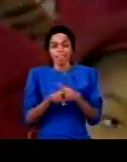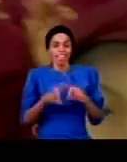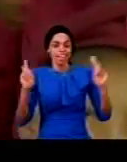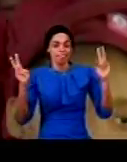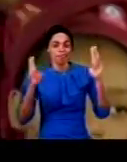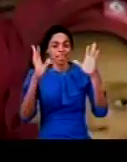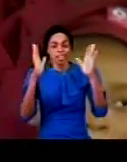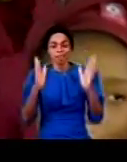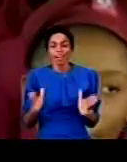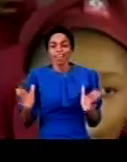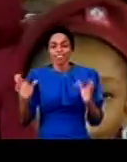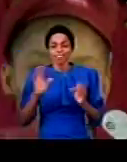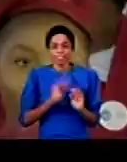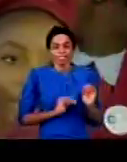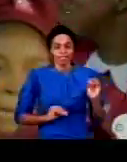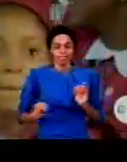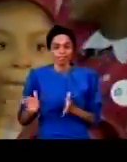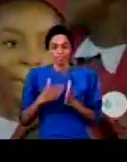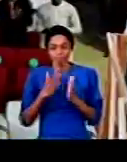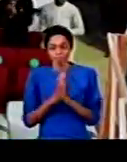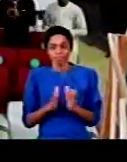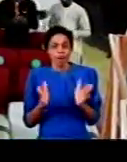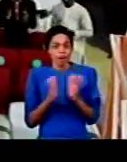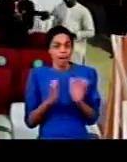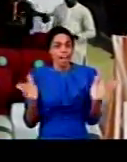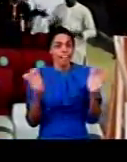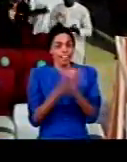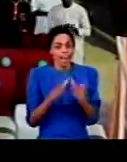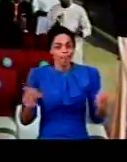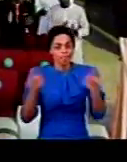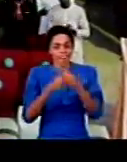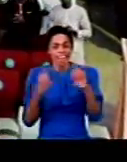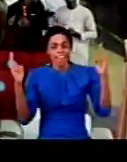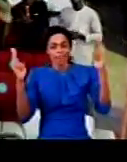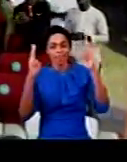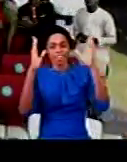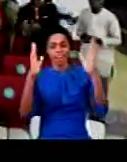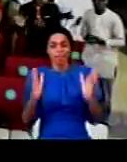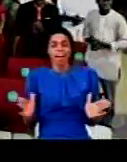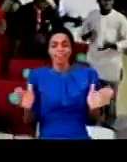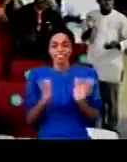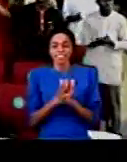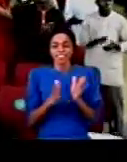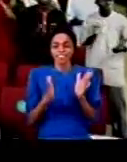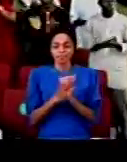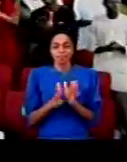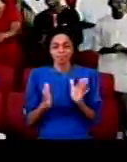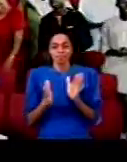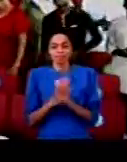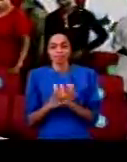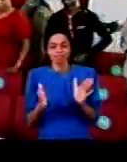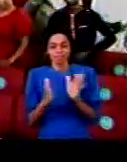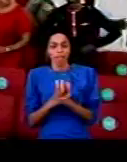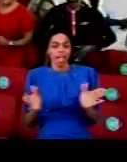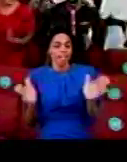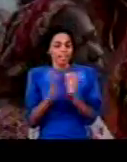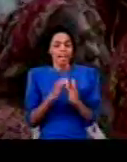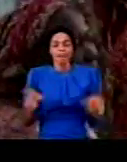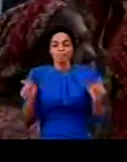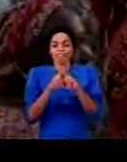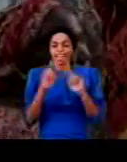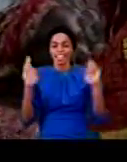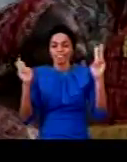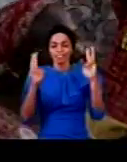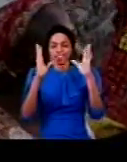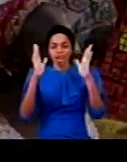Would you clap like a winner, man? Oh. Would you clap like a winner, man? Oh. Would you